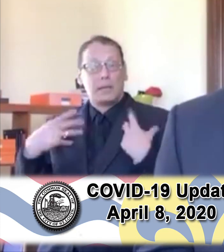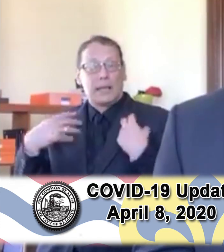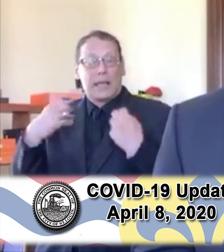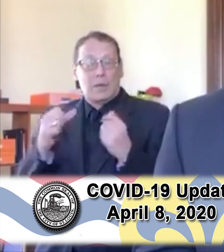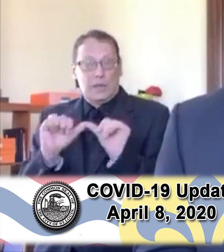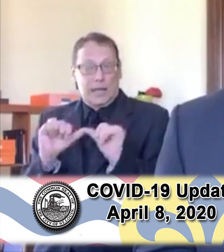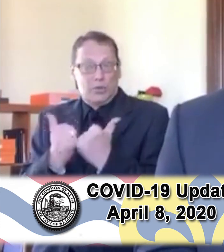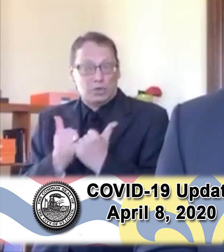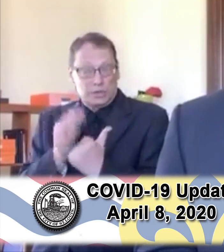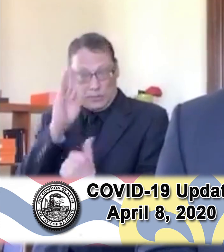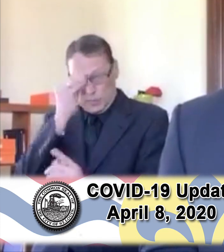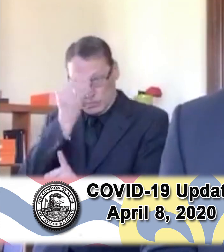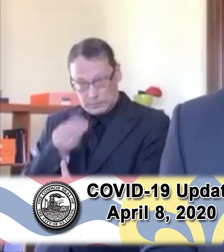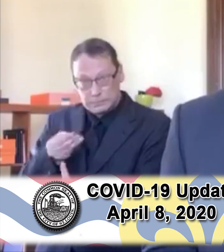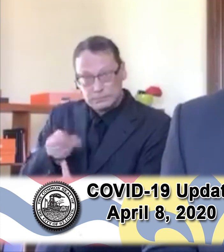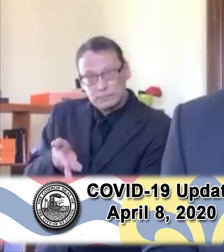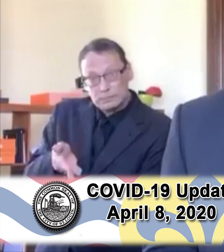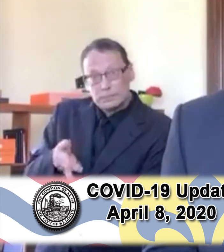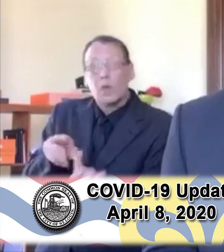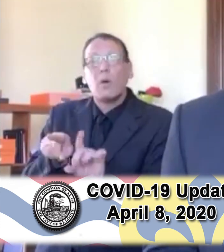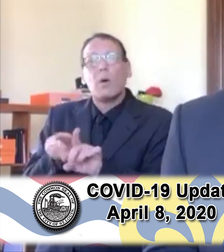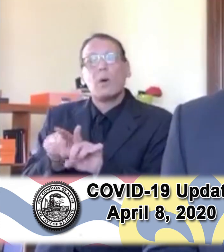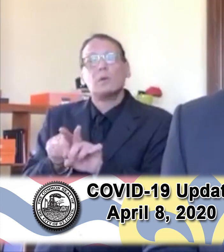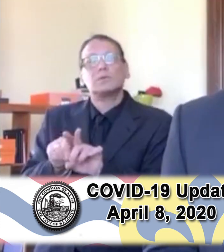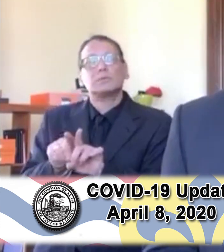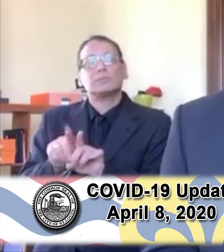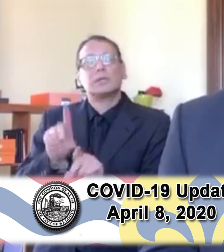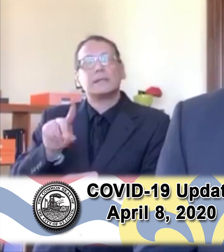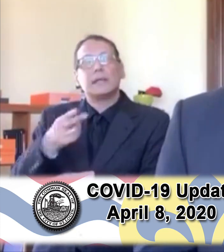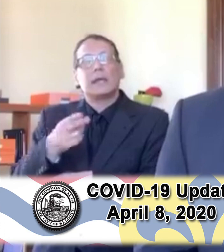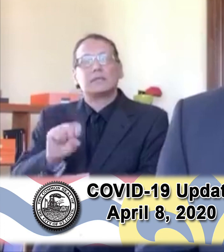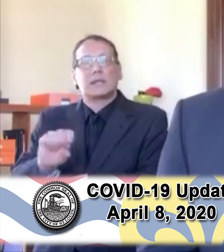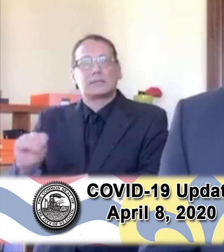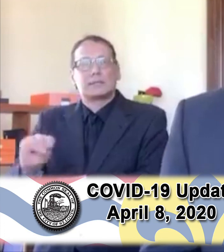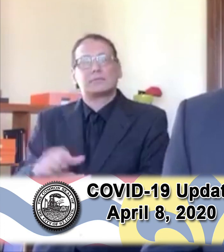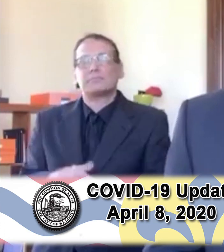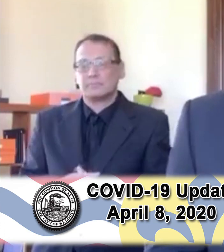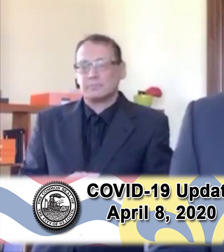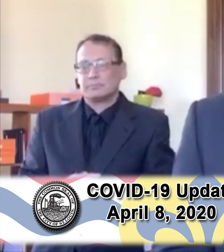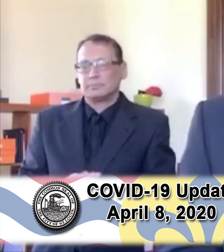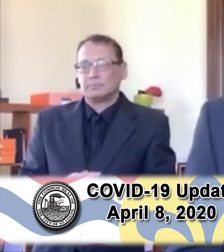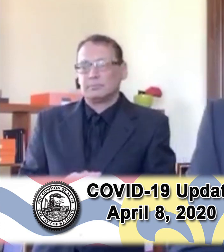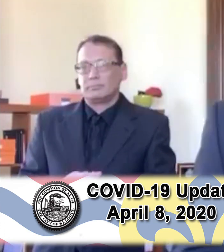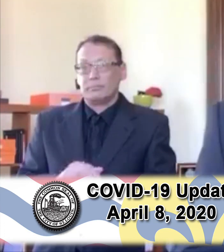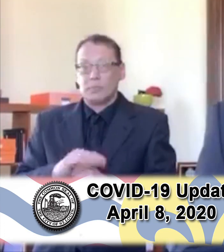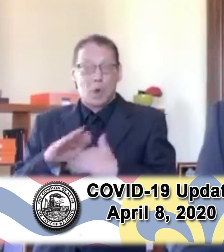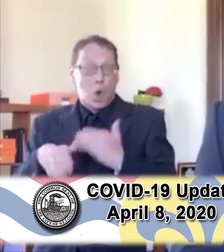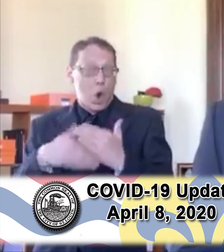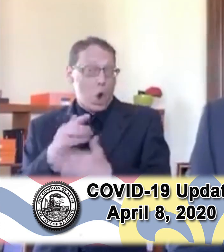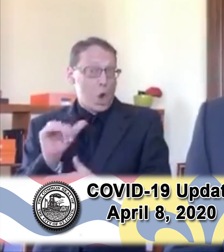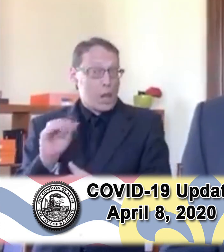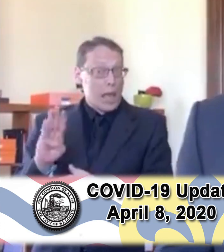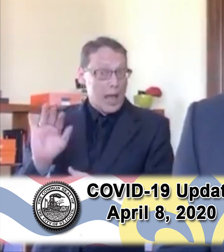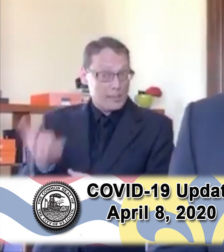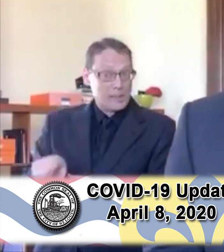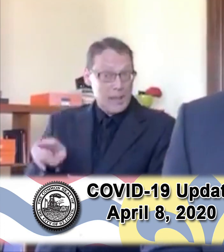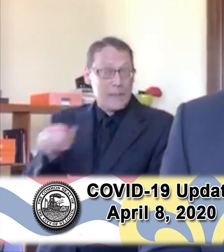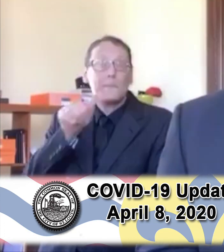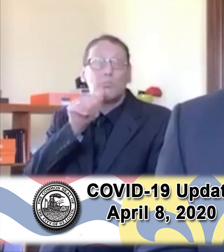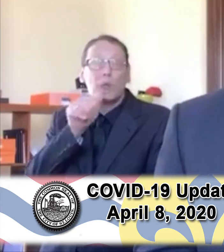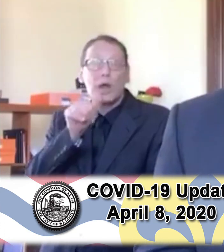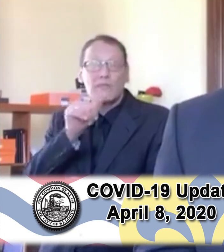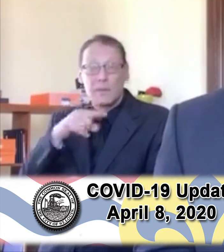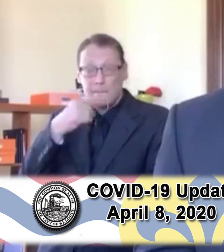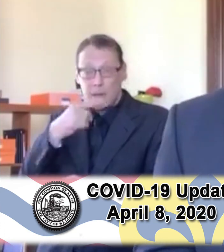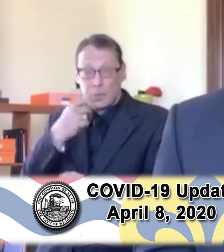state Missouri Department of Health and Senior Services. And so all laboratories, private and public, are